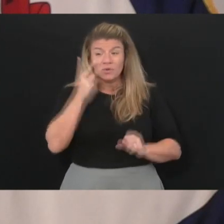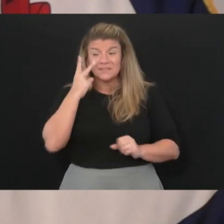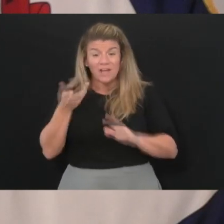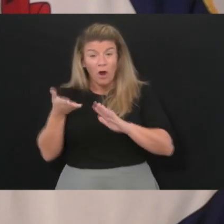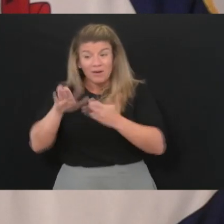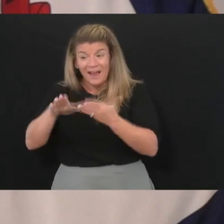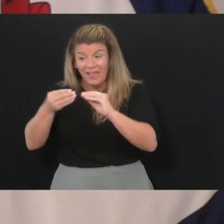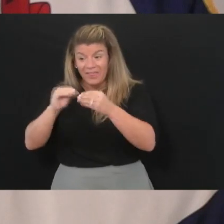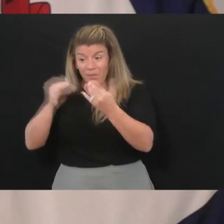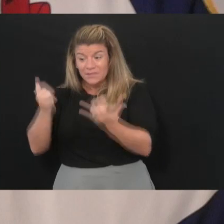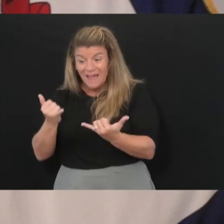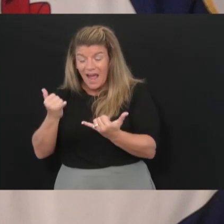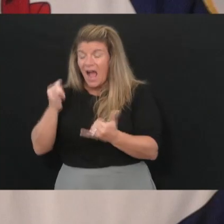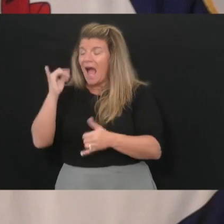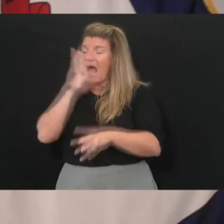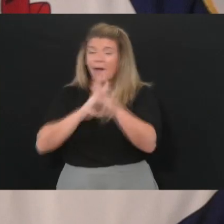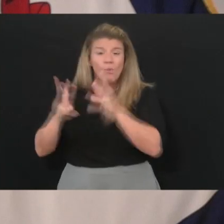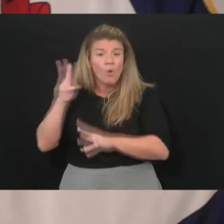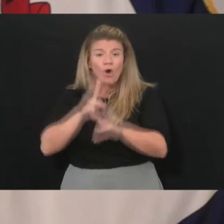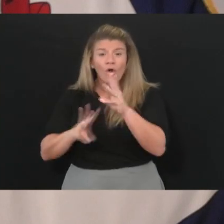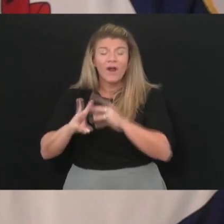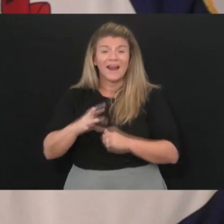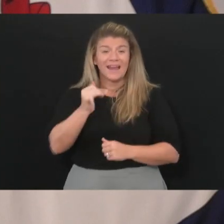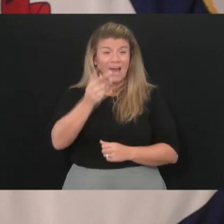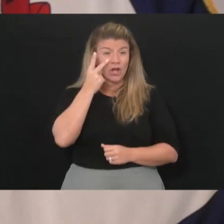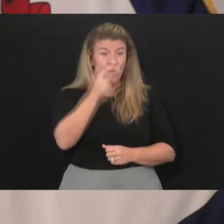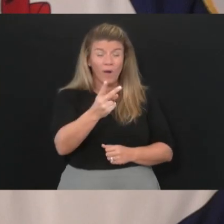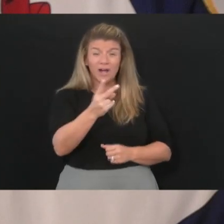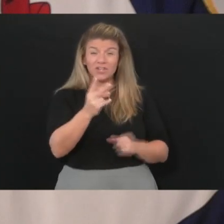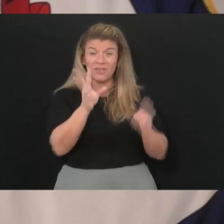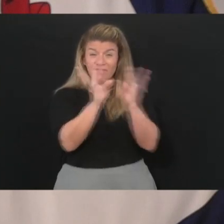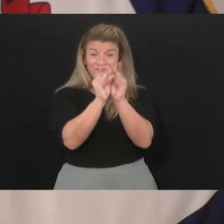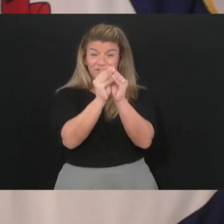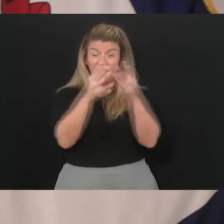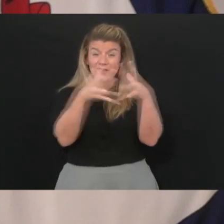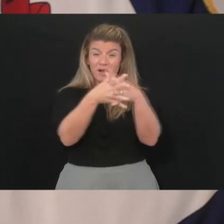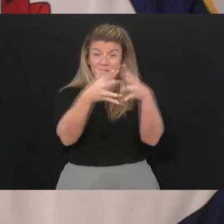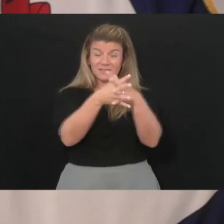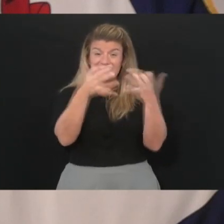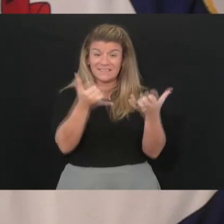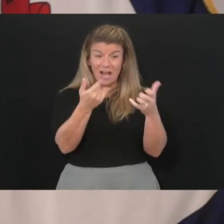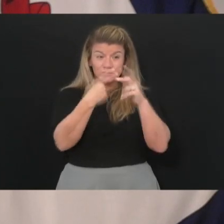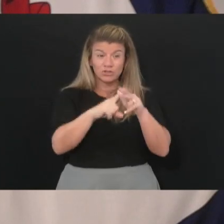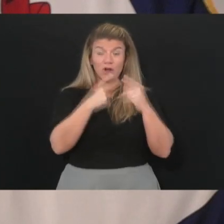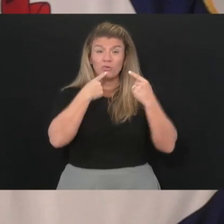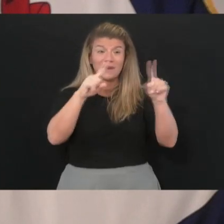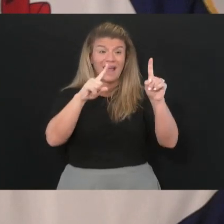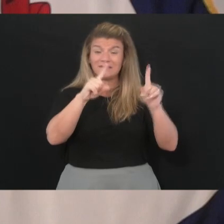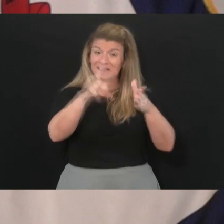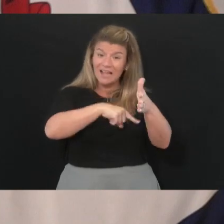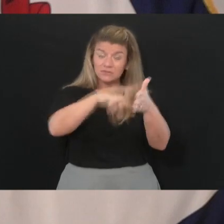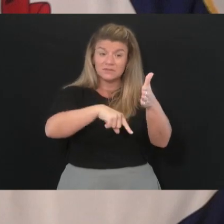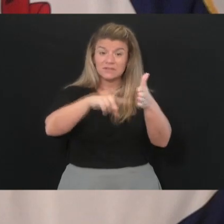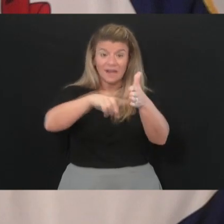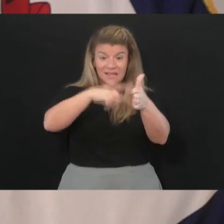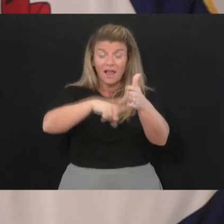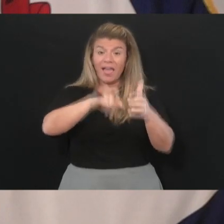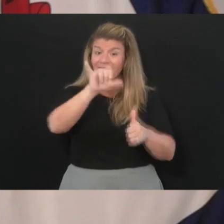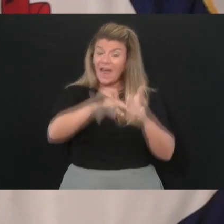going on, when all the big conferences across the country say we're not playing. I'm concerned. And